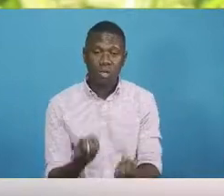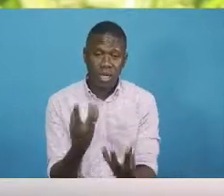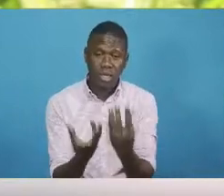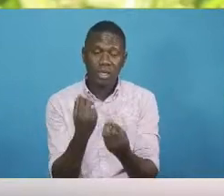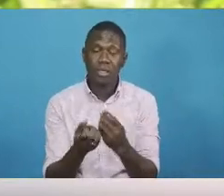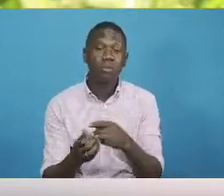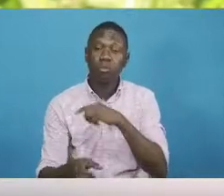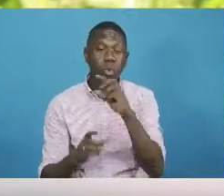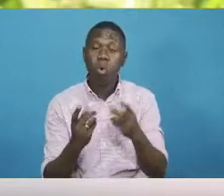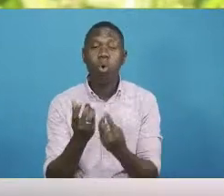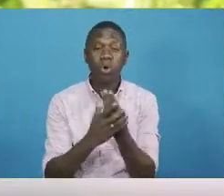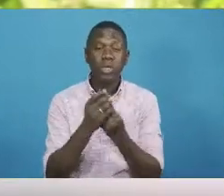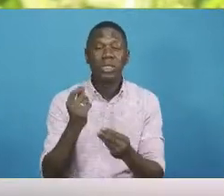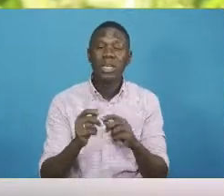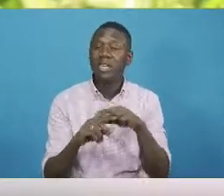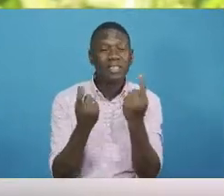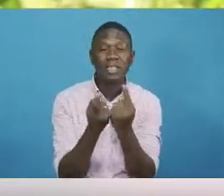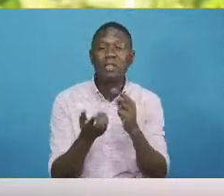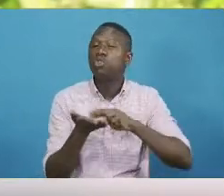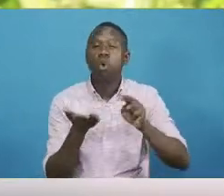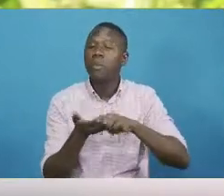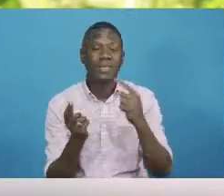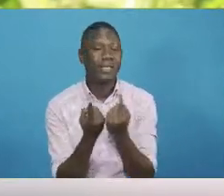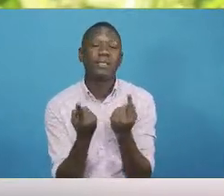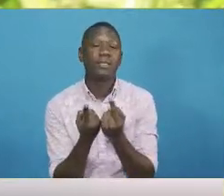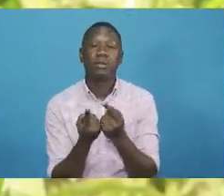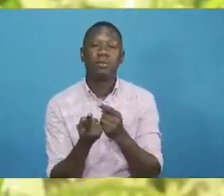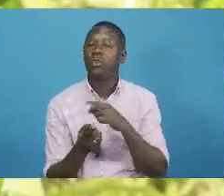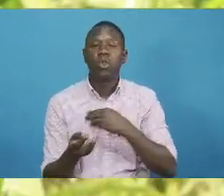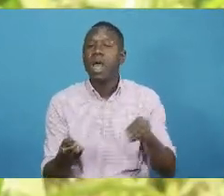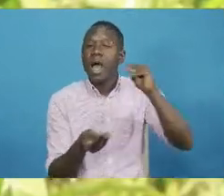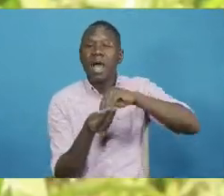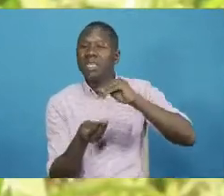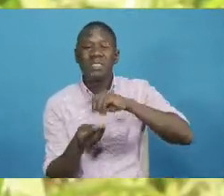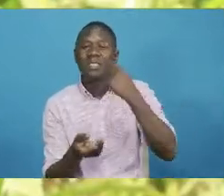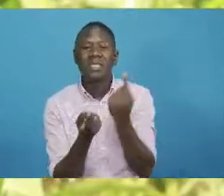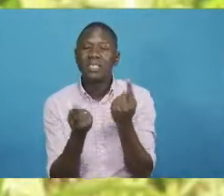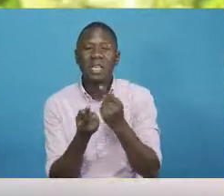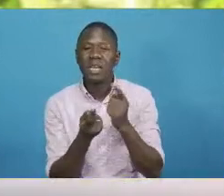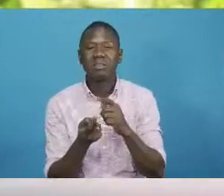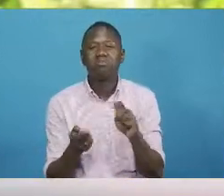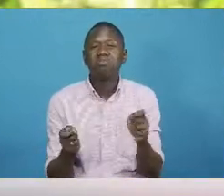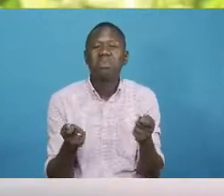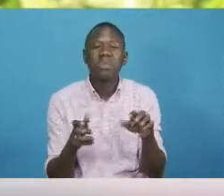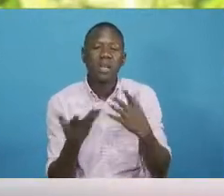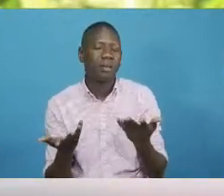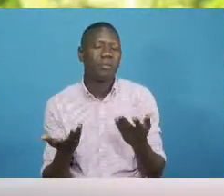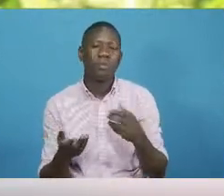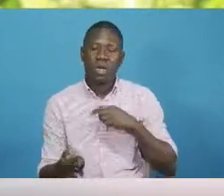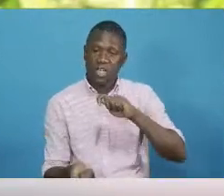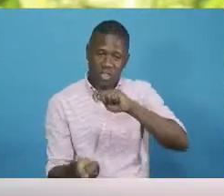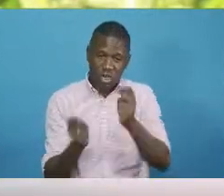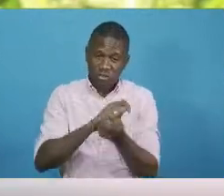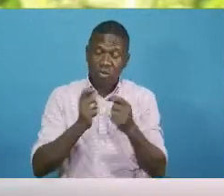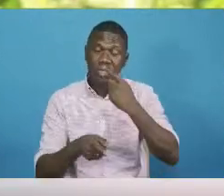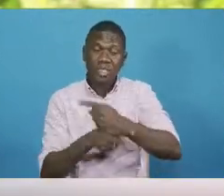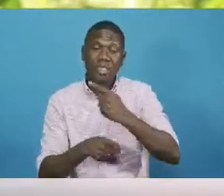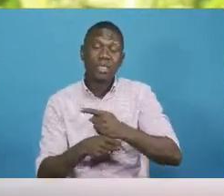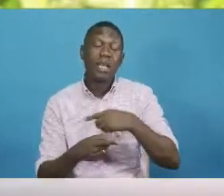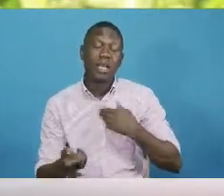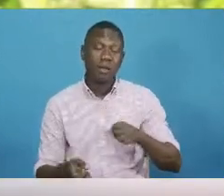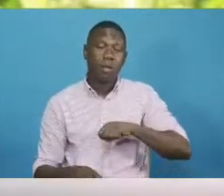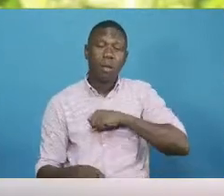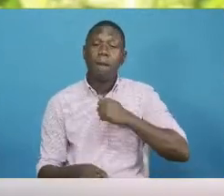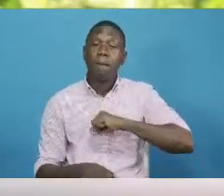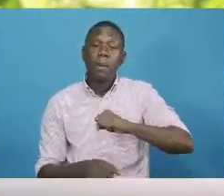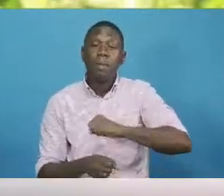organically. We are not trying to add any chemicals onto it. And we're also trying to transform things like by processing our products